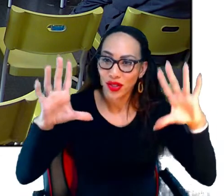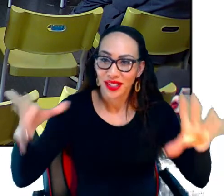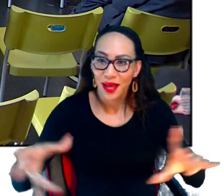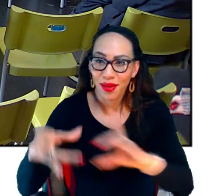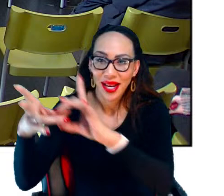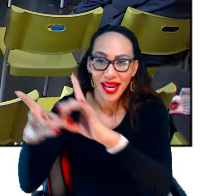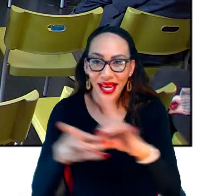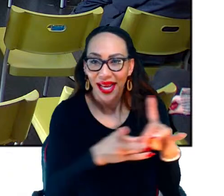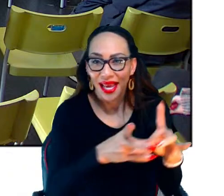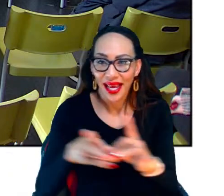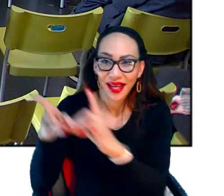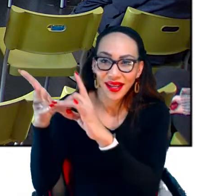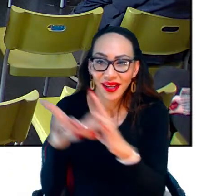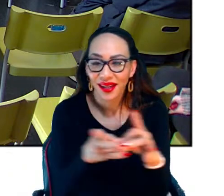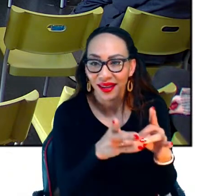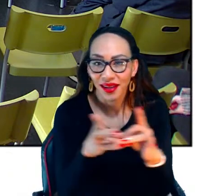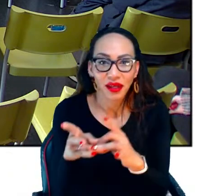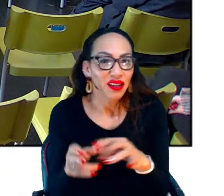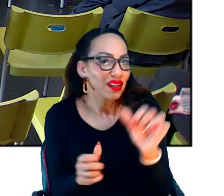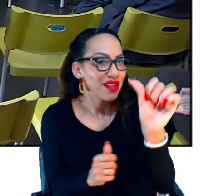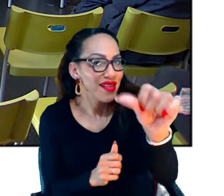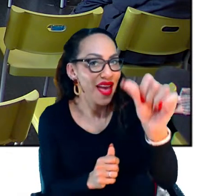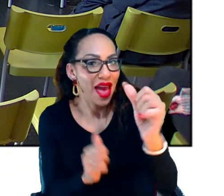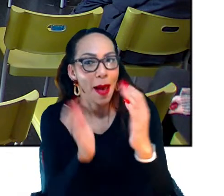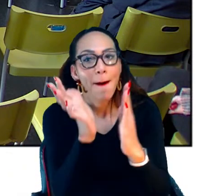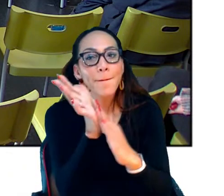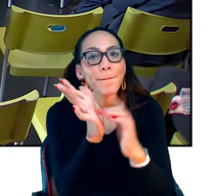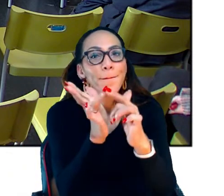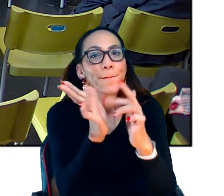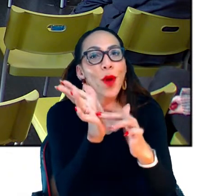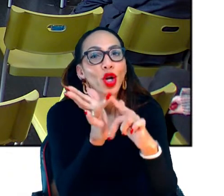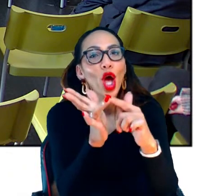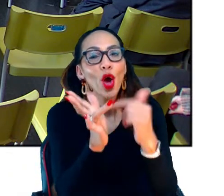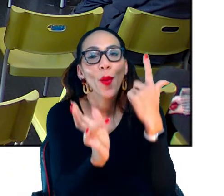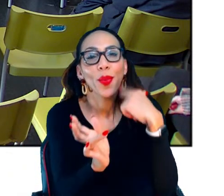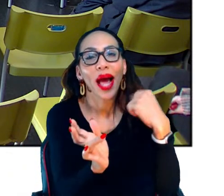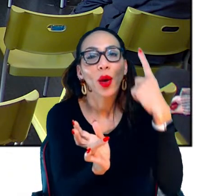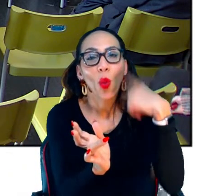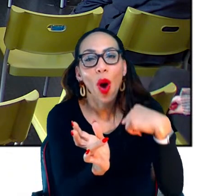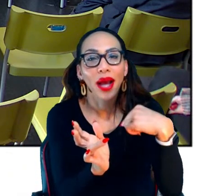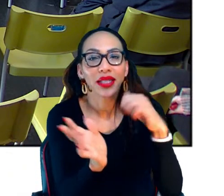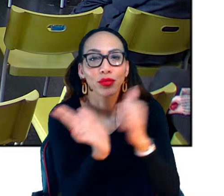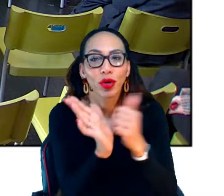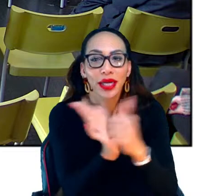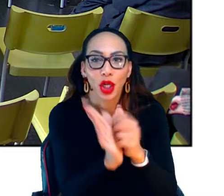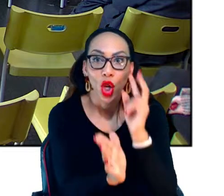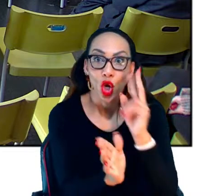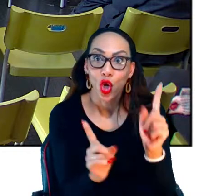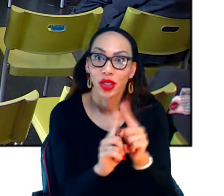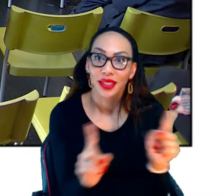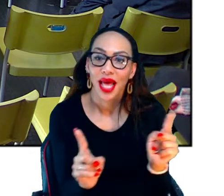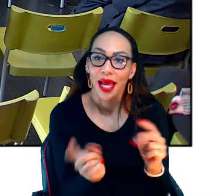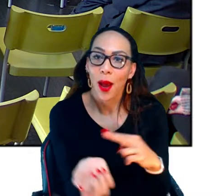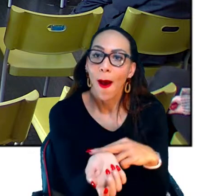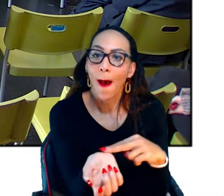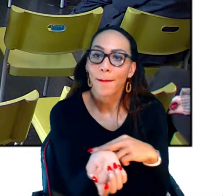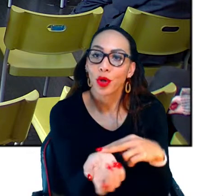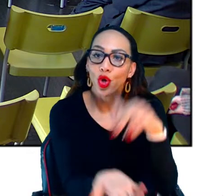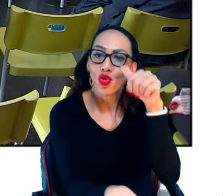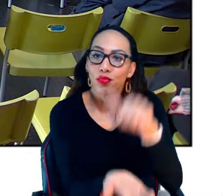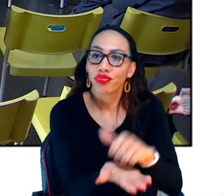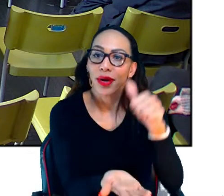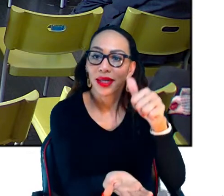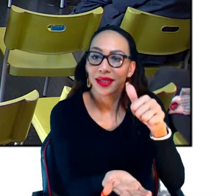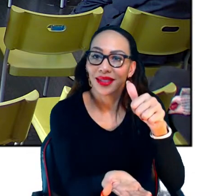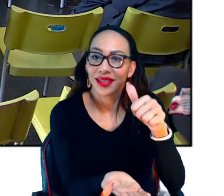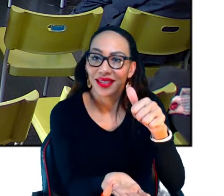and the ribbons and things like that, you do get that thing that where it looks like a blueprint, and then because of the way you're shifting